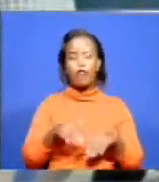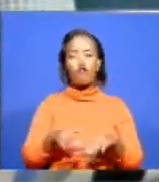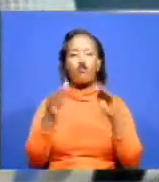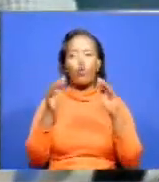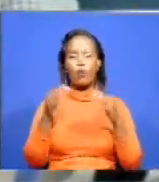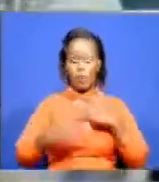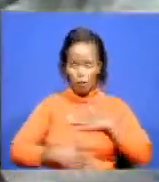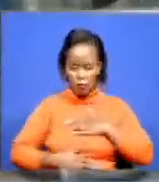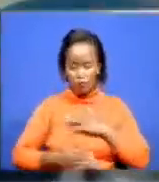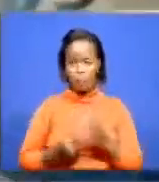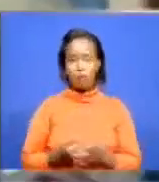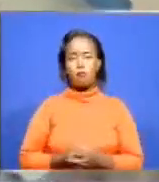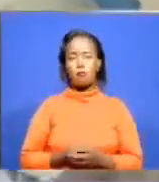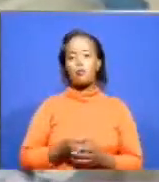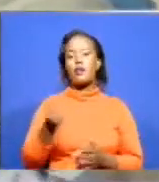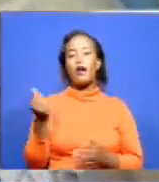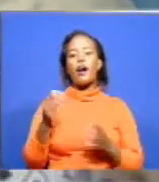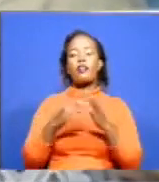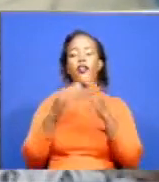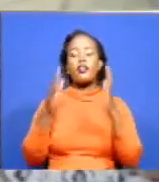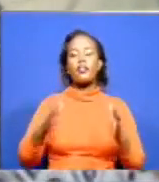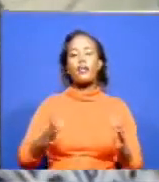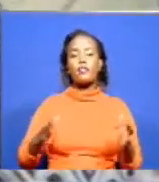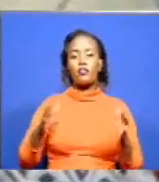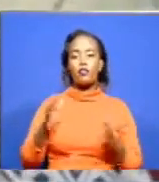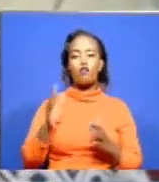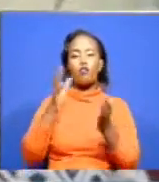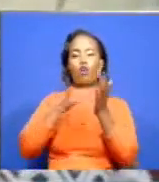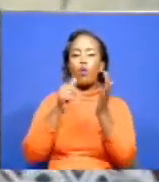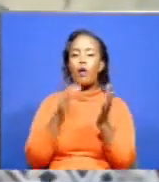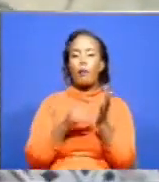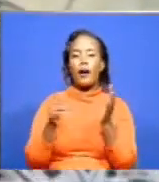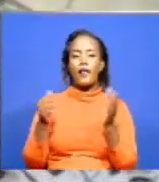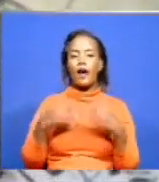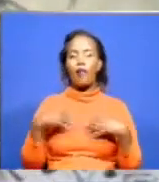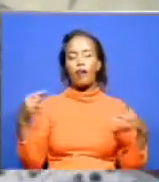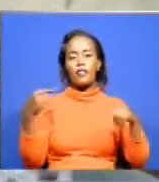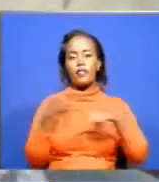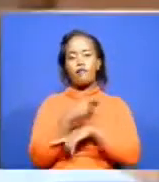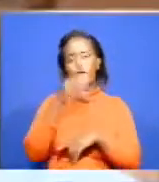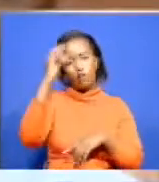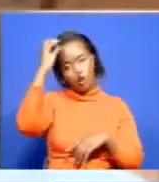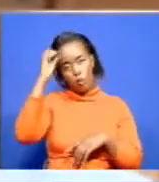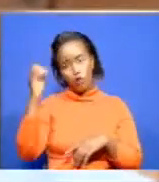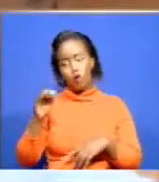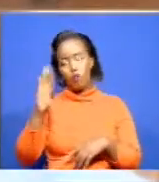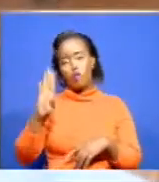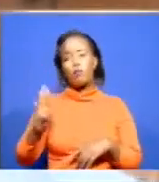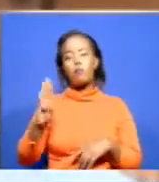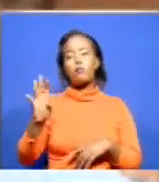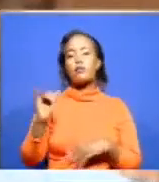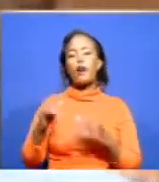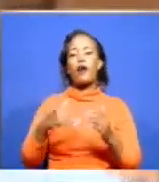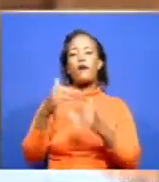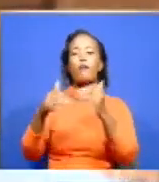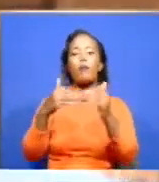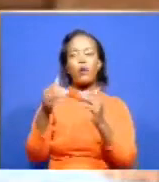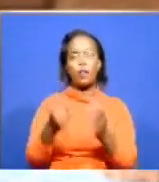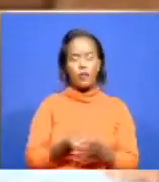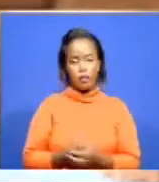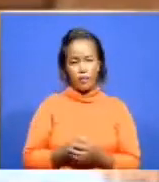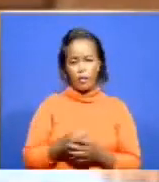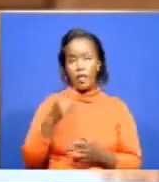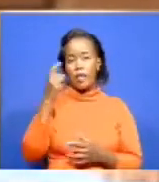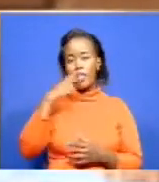Two MPs from the Ukambani region, while speaking separately, have differed sharply over the fate of a BBI process. Kitui East MP